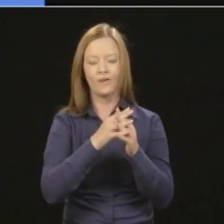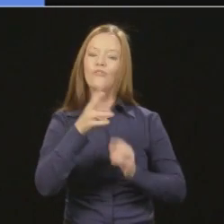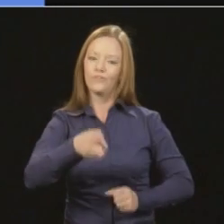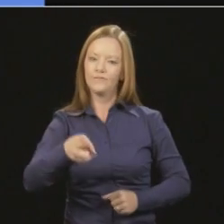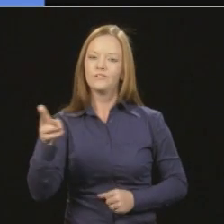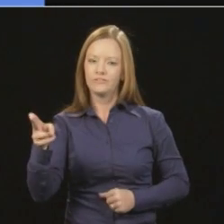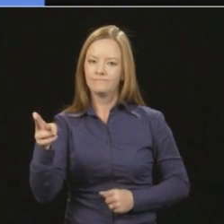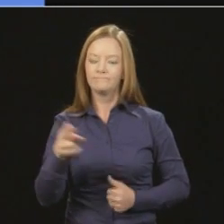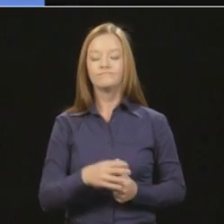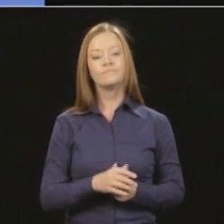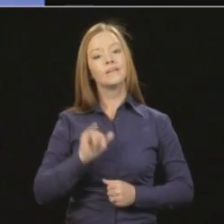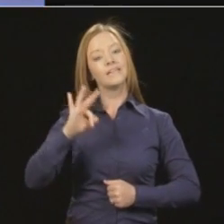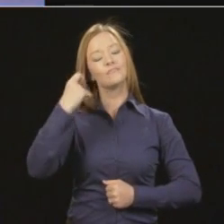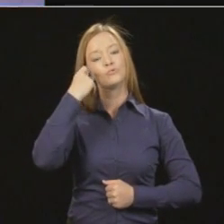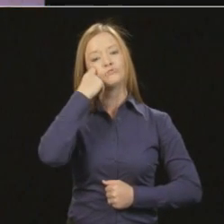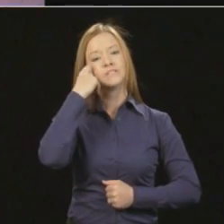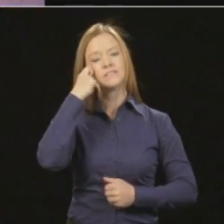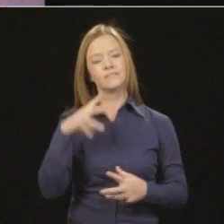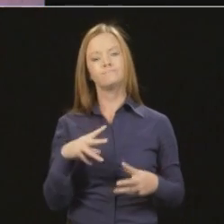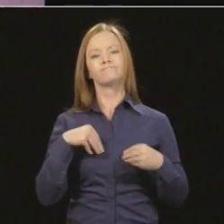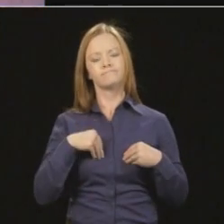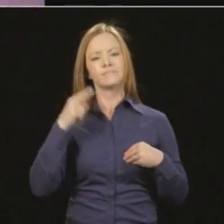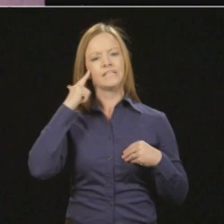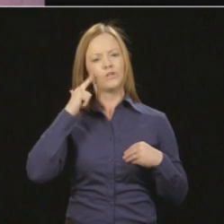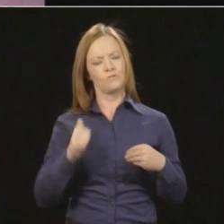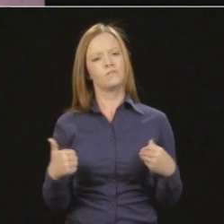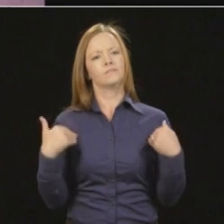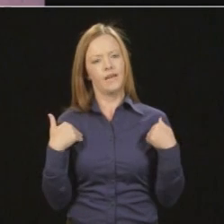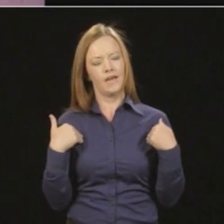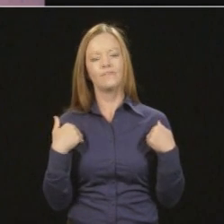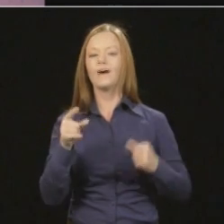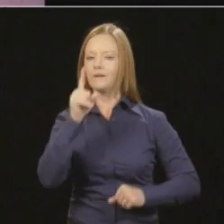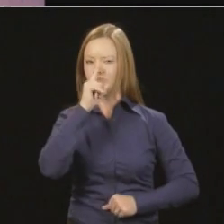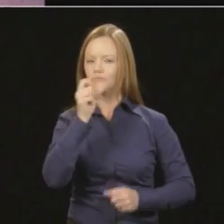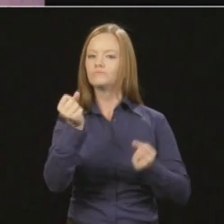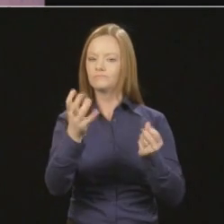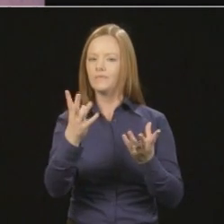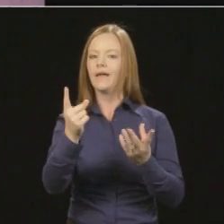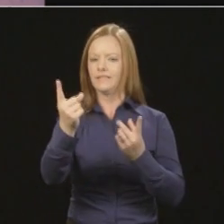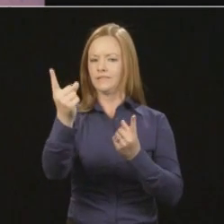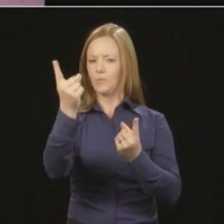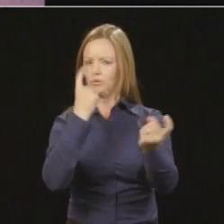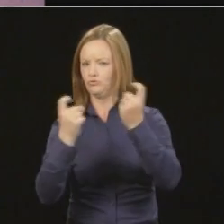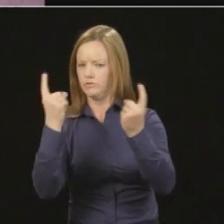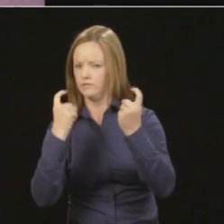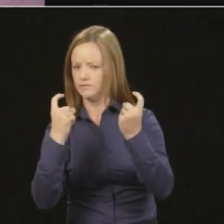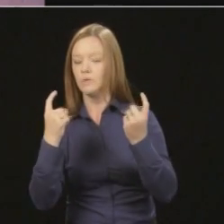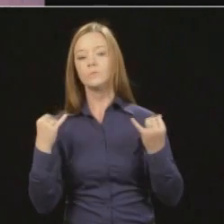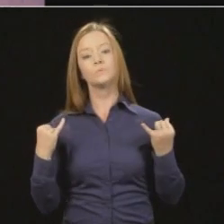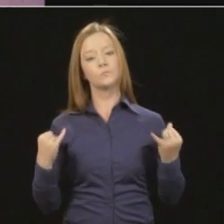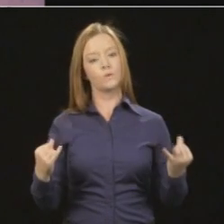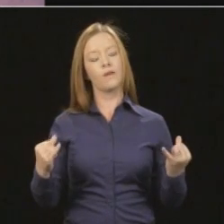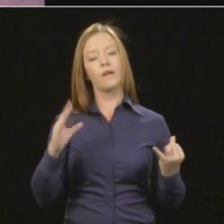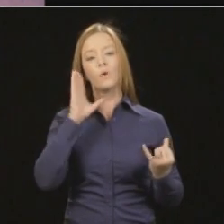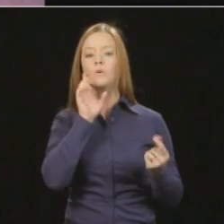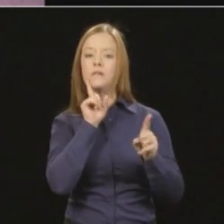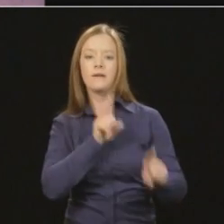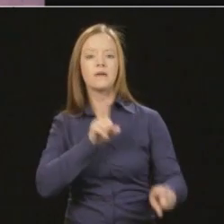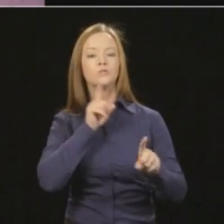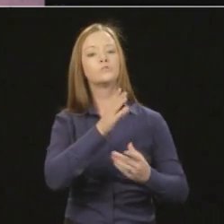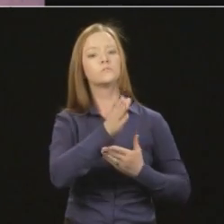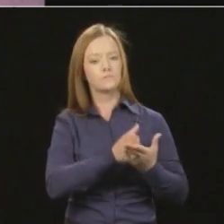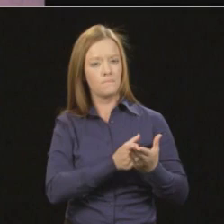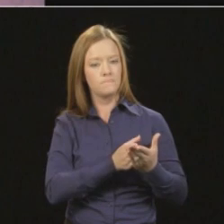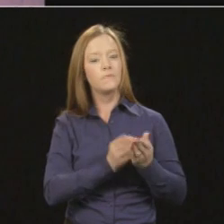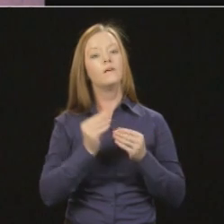I'm sure you have a lot of questions. And I'm here today to help answer some of them and provide you with some insight and direction into what is